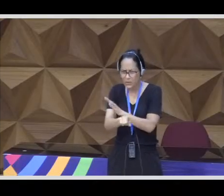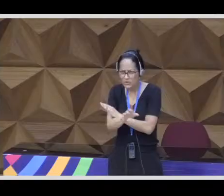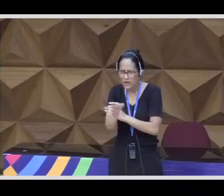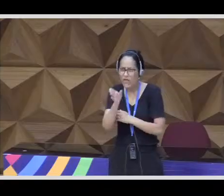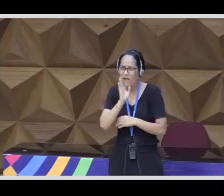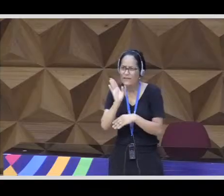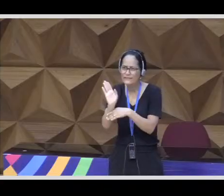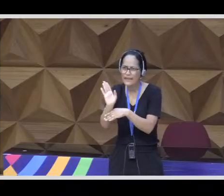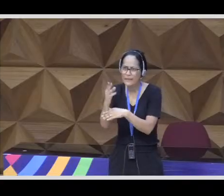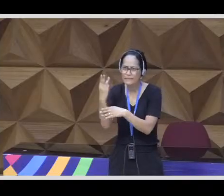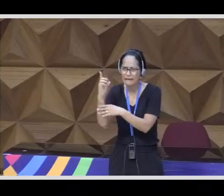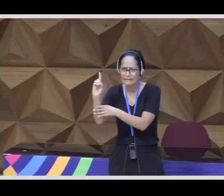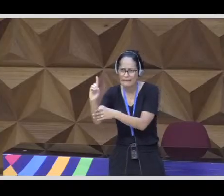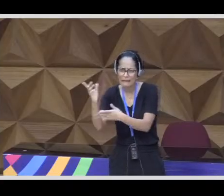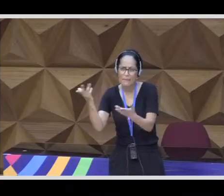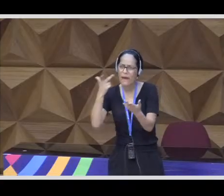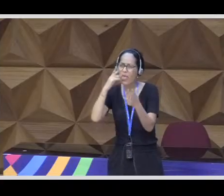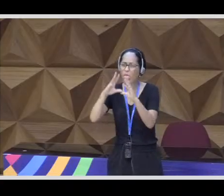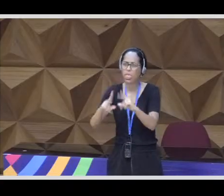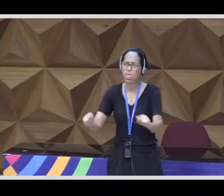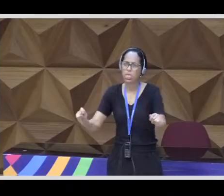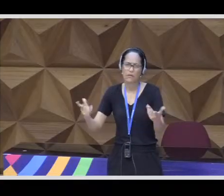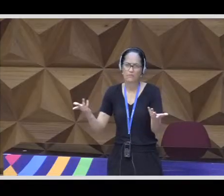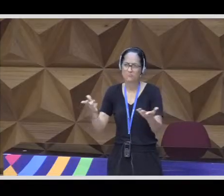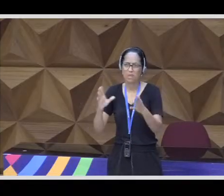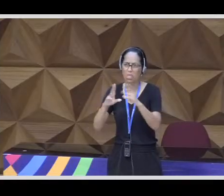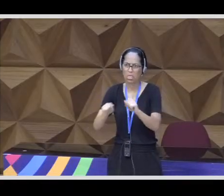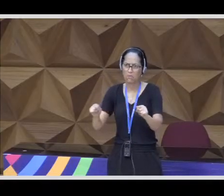don't go anymore. No one talks about it anymore.